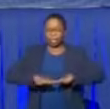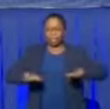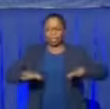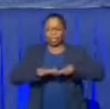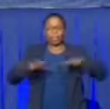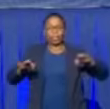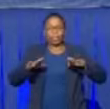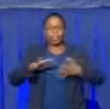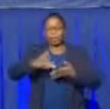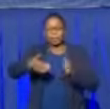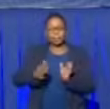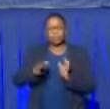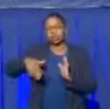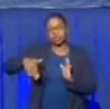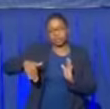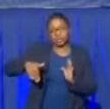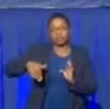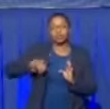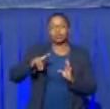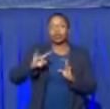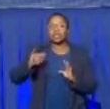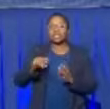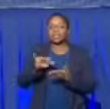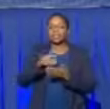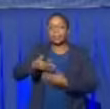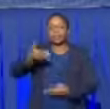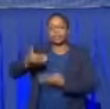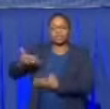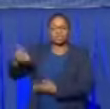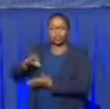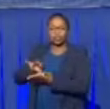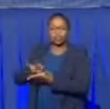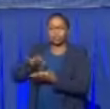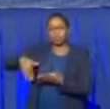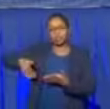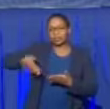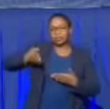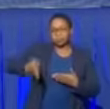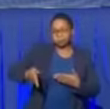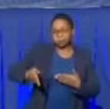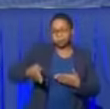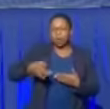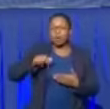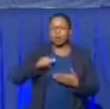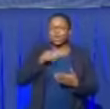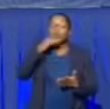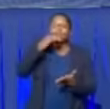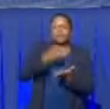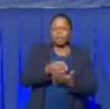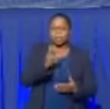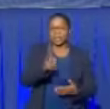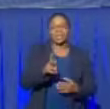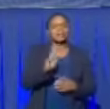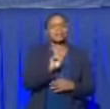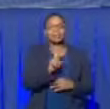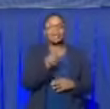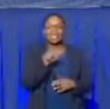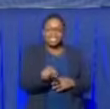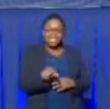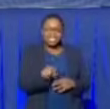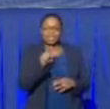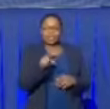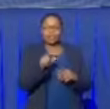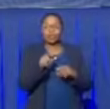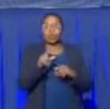material that supports the election. We reaffirm again that it is part of the logistical plan for the Commission